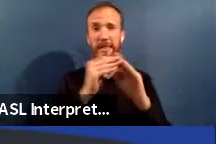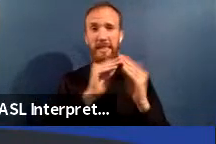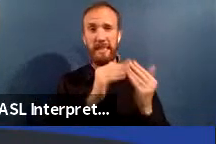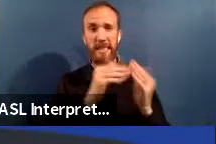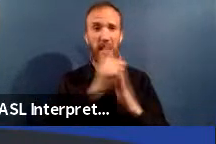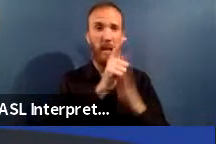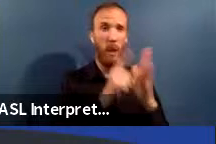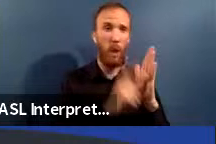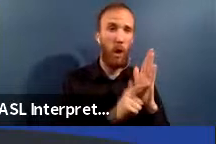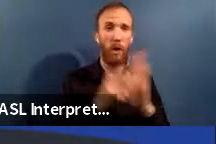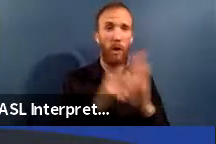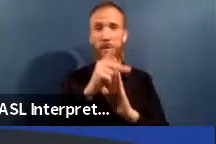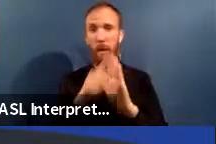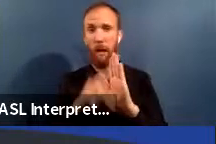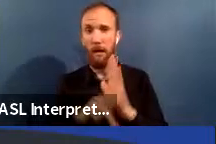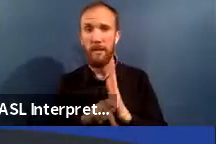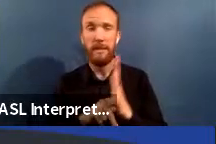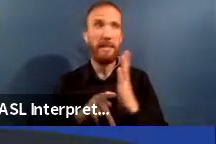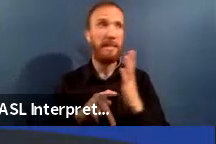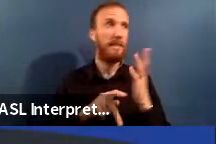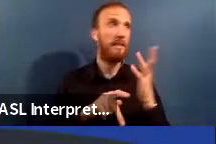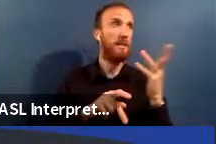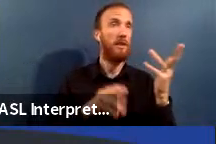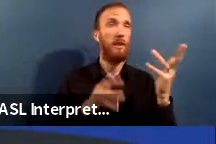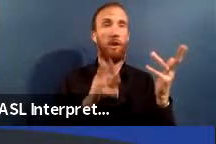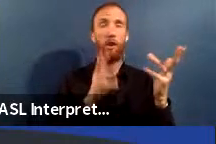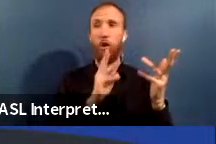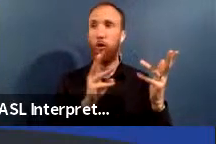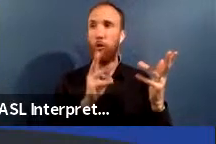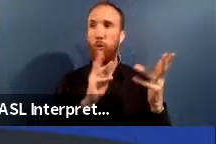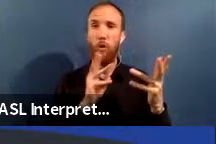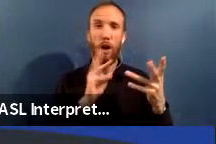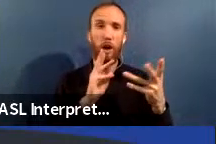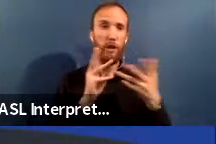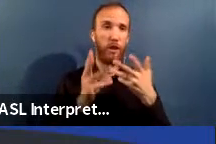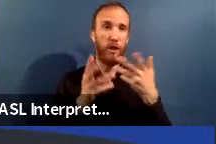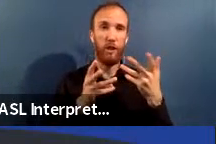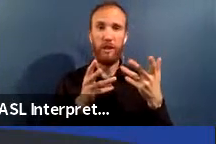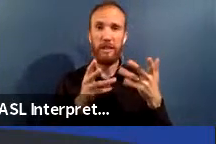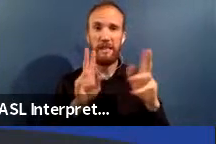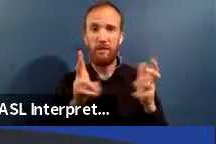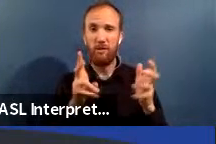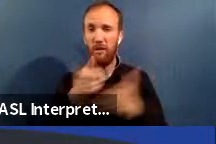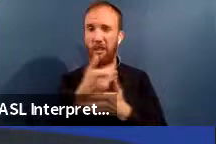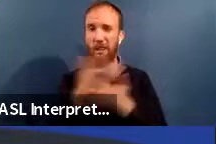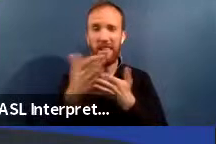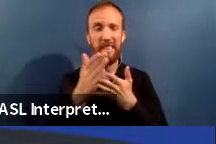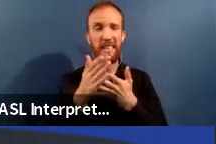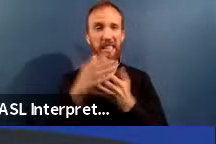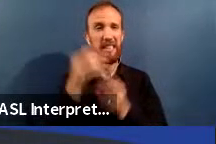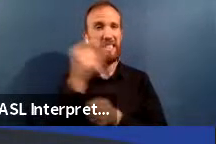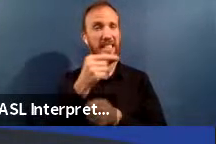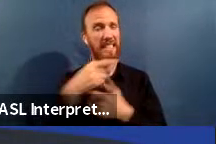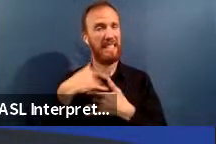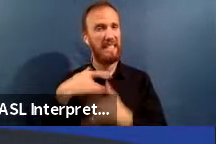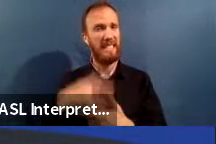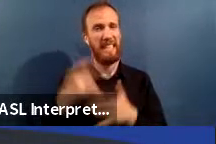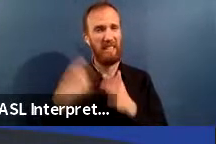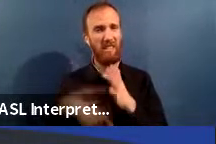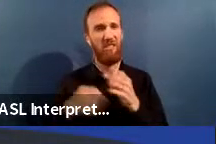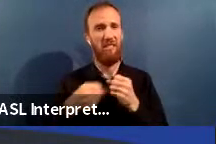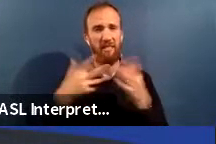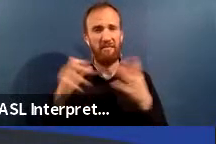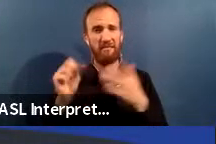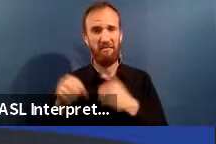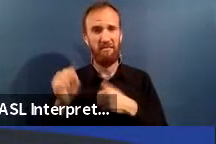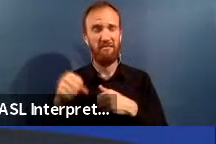landscaping and stormwater retention, to name a few. And these items often come at a very high price. Thus is why we wanted to have